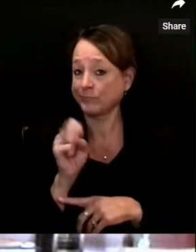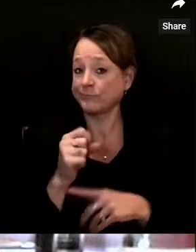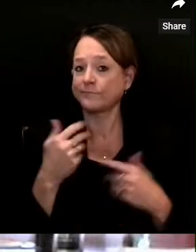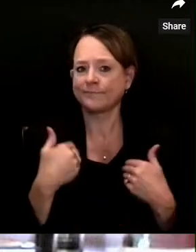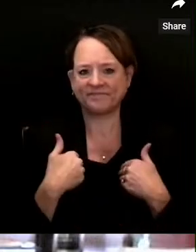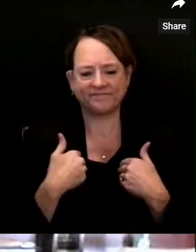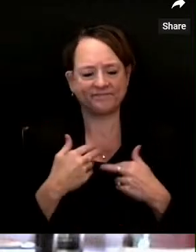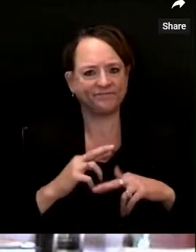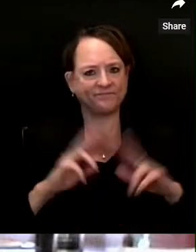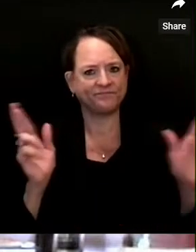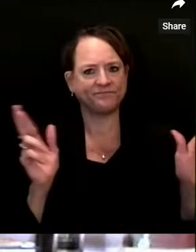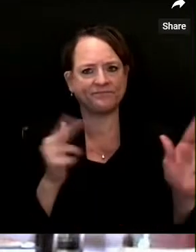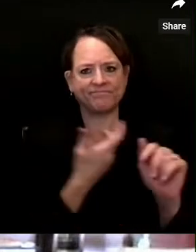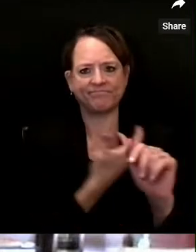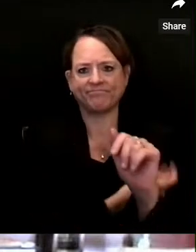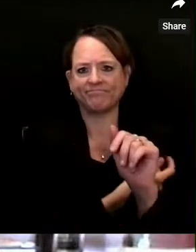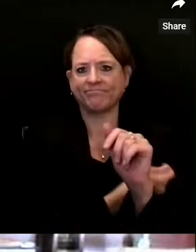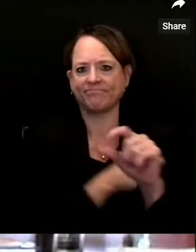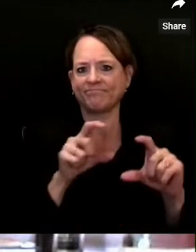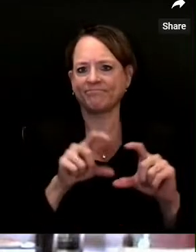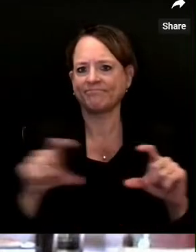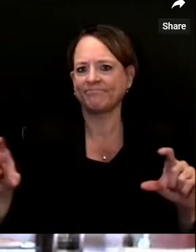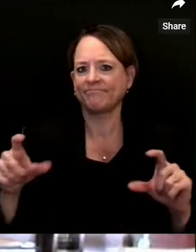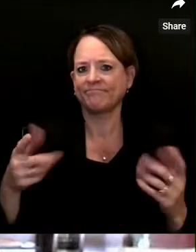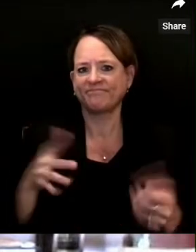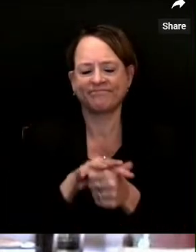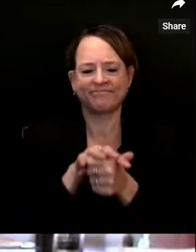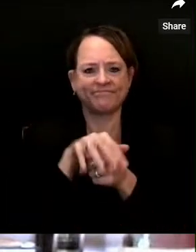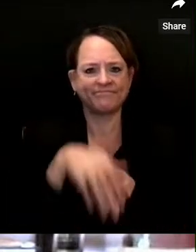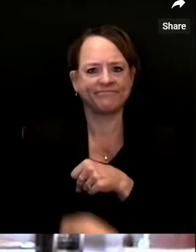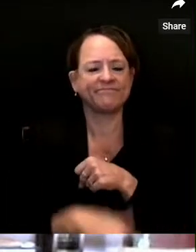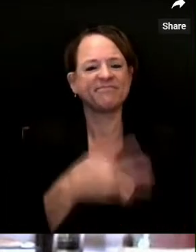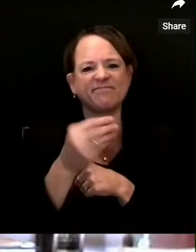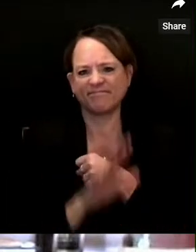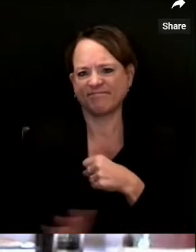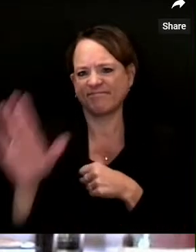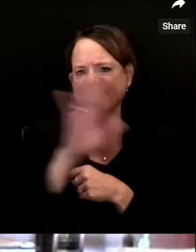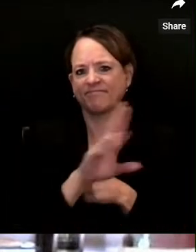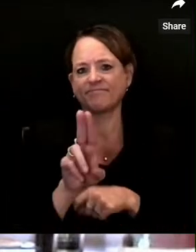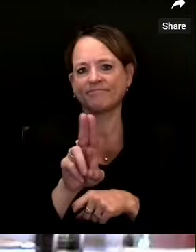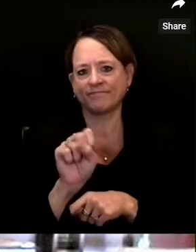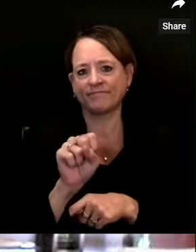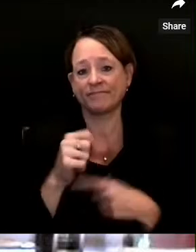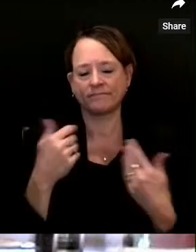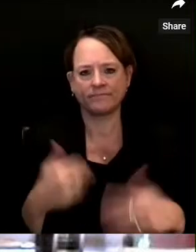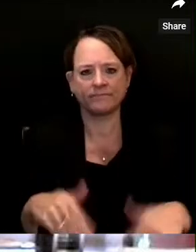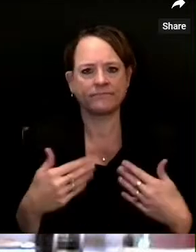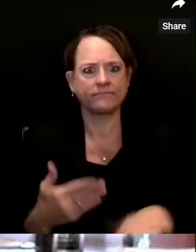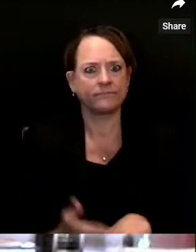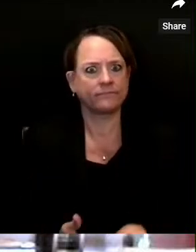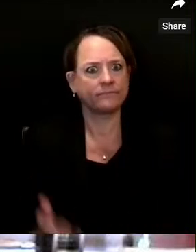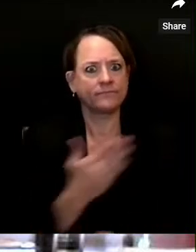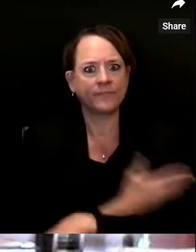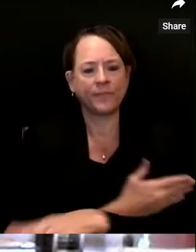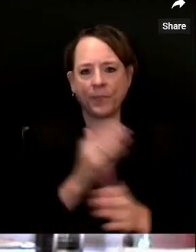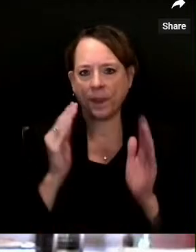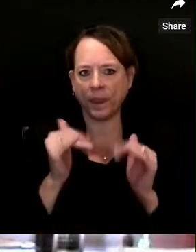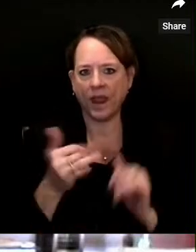the country. That, as you all know, is a change and an improvement from where we were in the very early days, where we